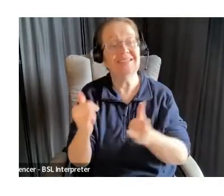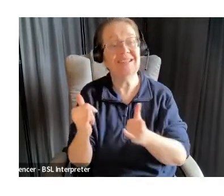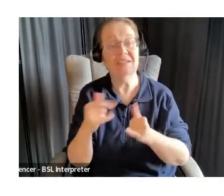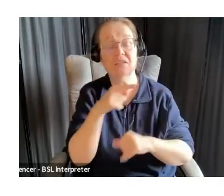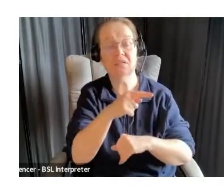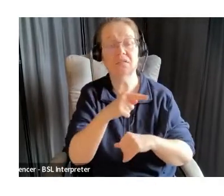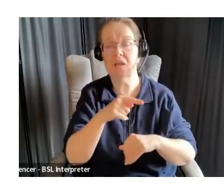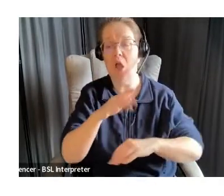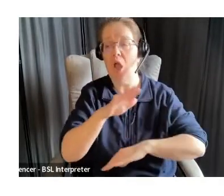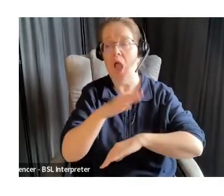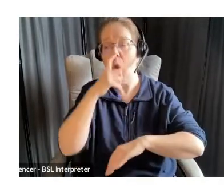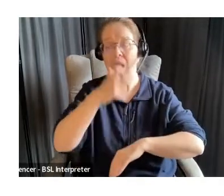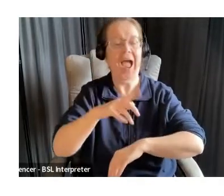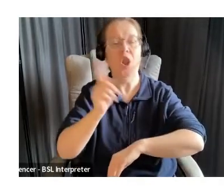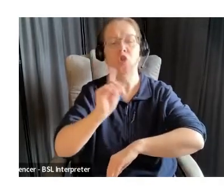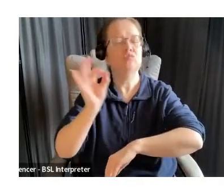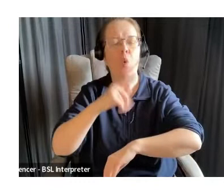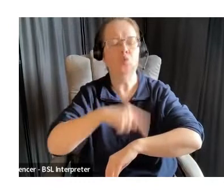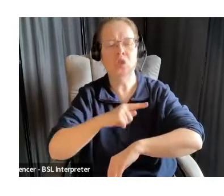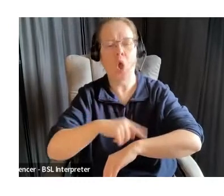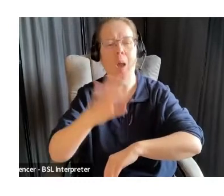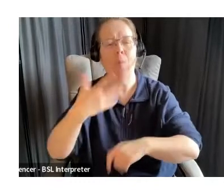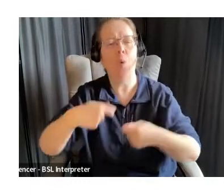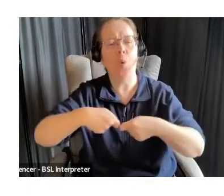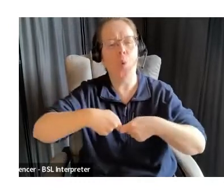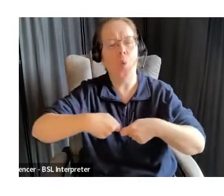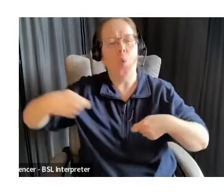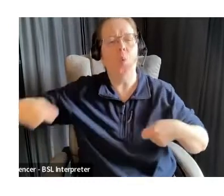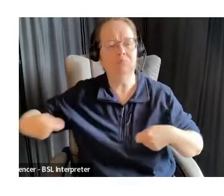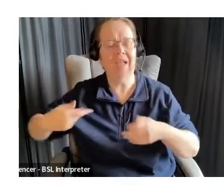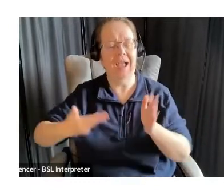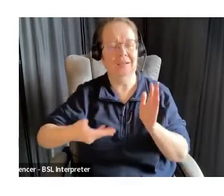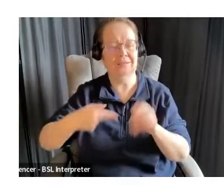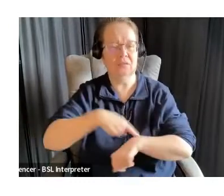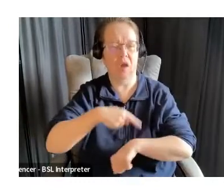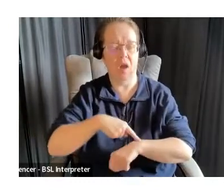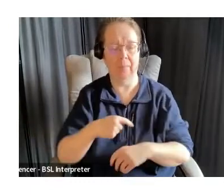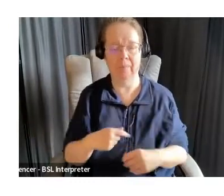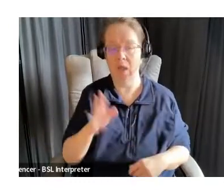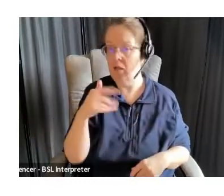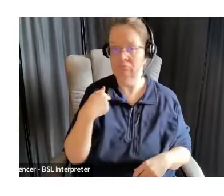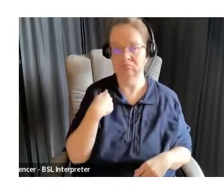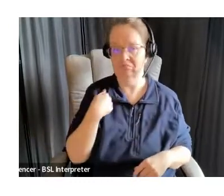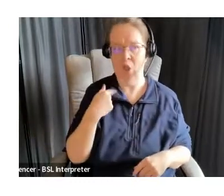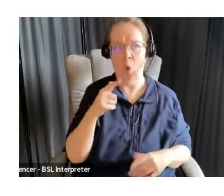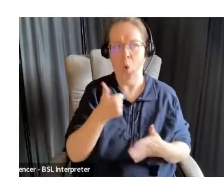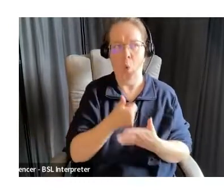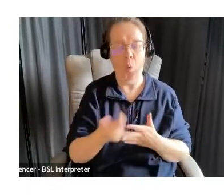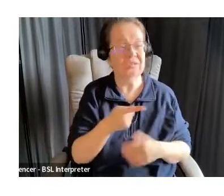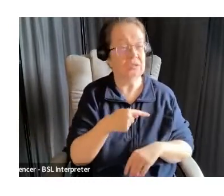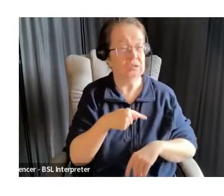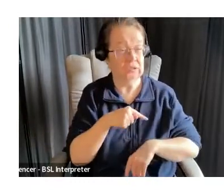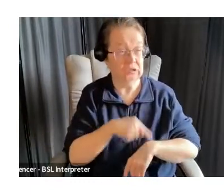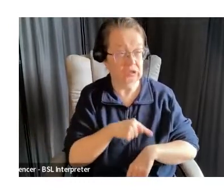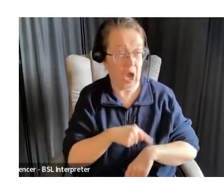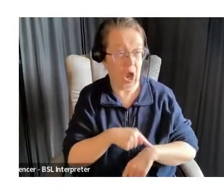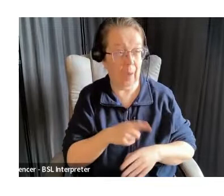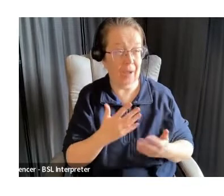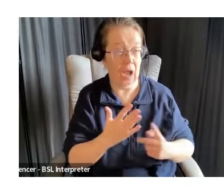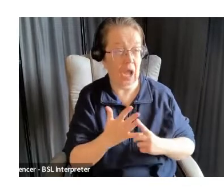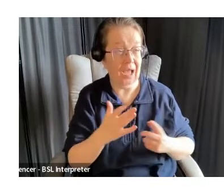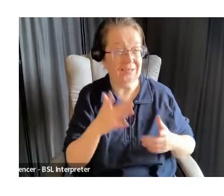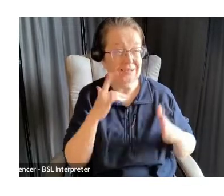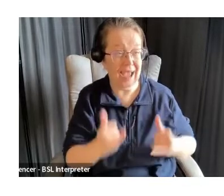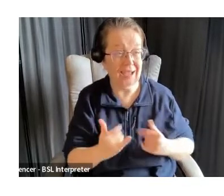untimed or for more time? These are those psychometric tests. I know I would instantly feel really overwhelmed and under pressure